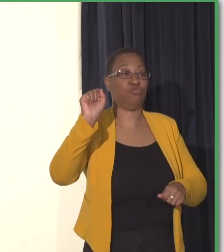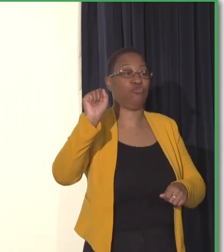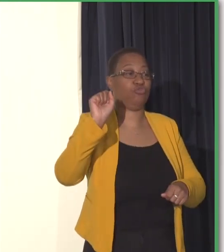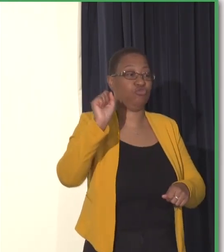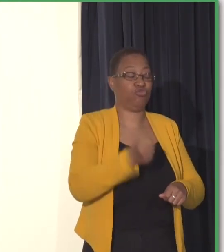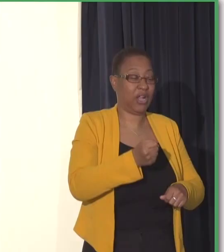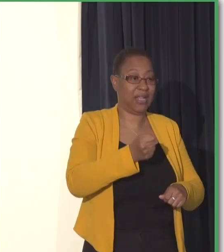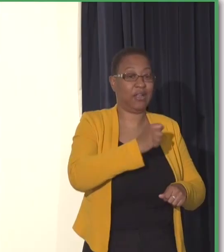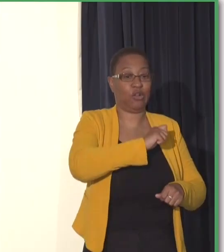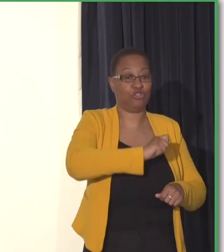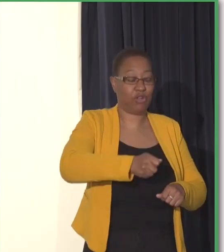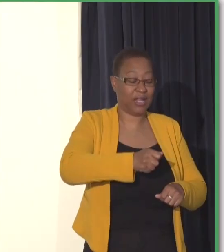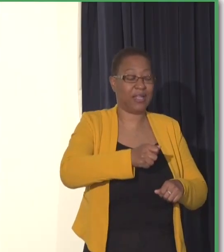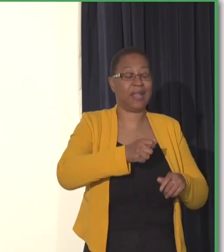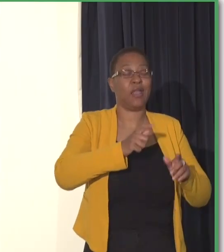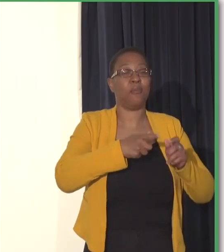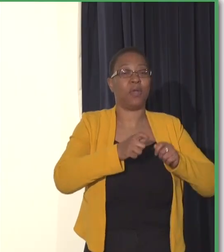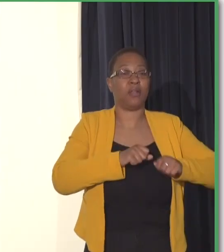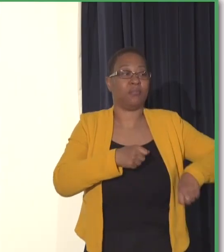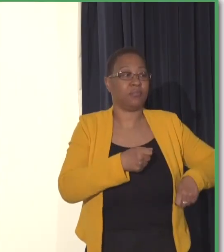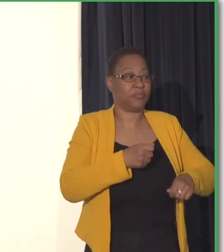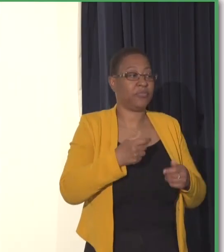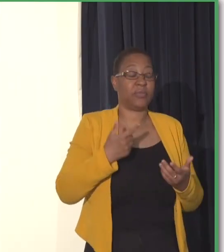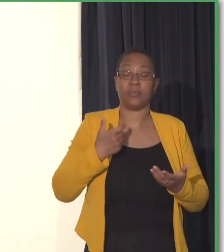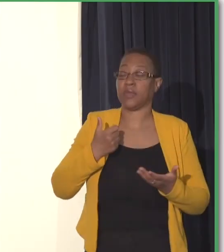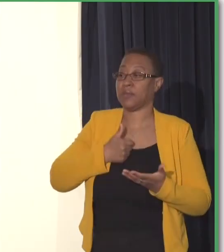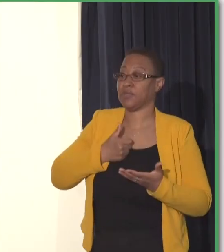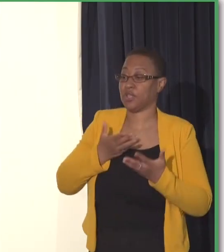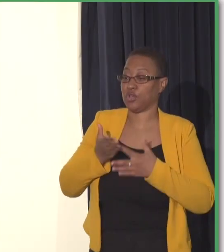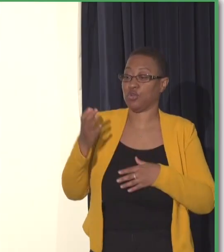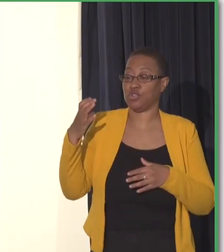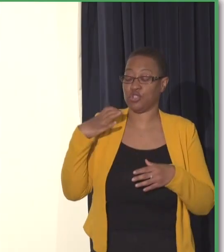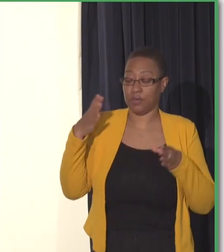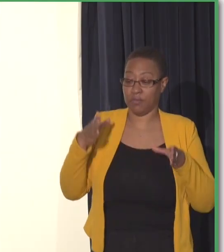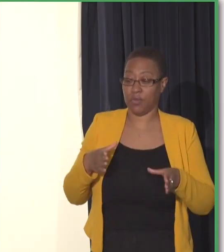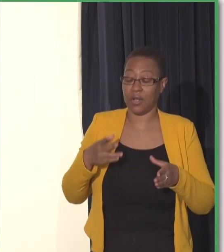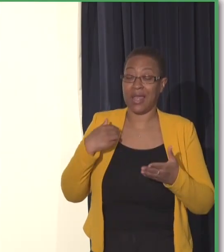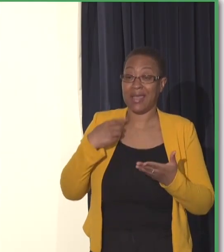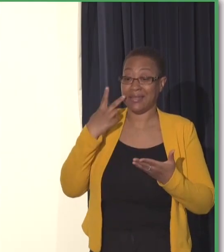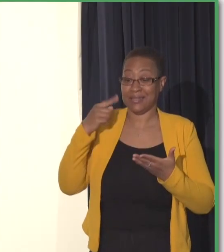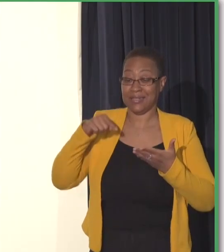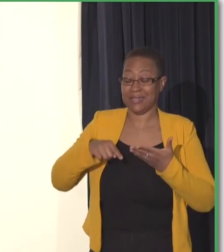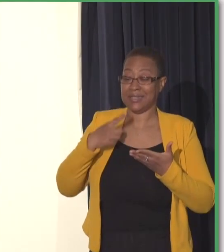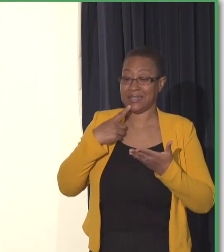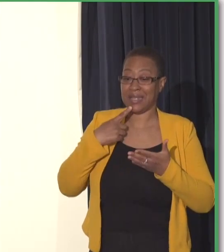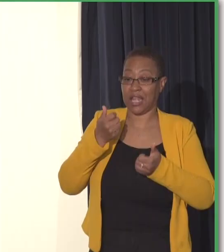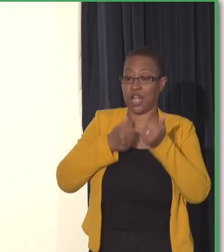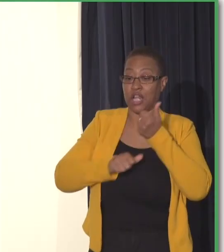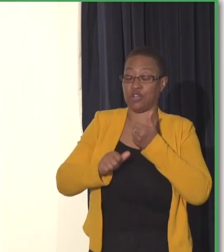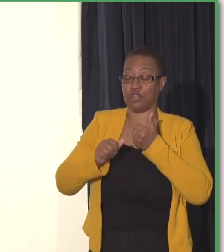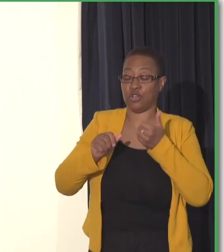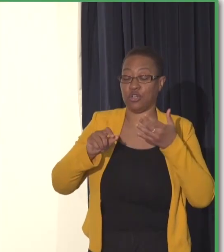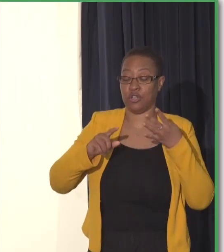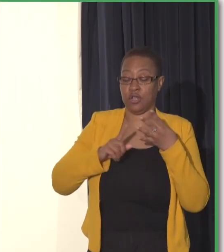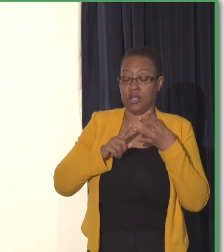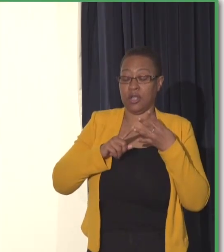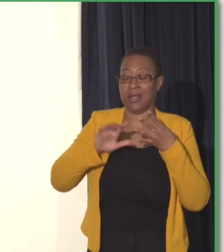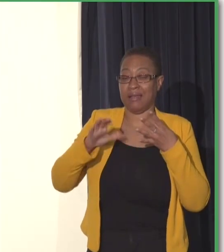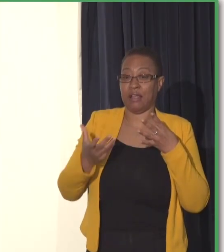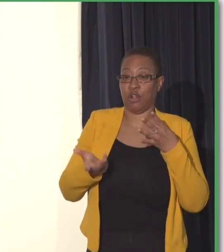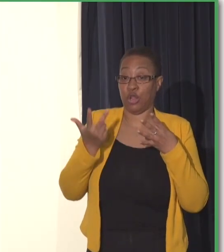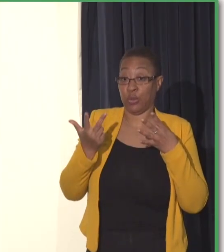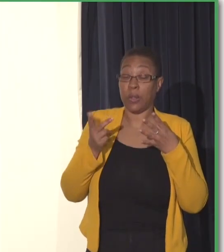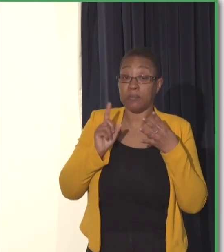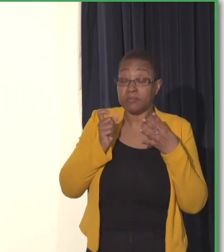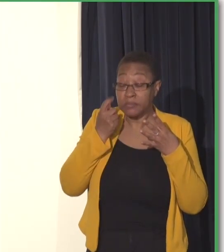method. Okay, so I see, I'm sorry, through the chair. Oh, you're good. So I see that it says it's under Category 3, but